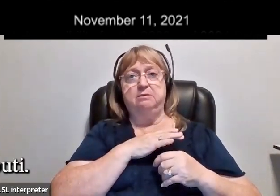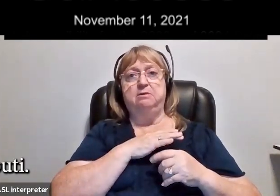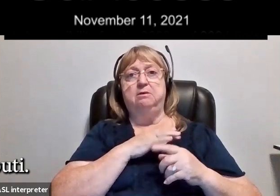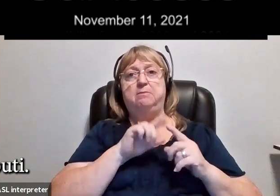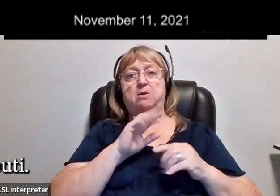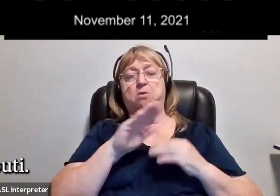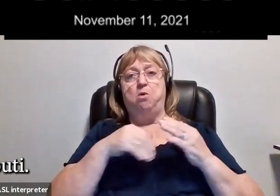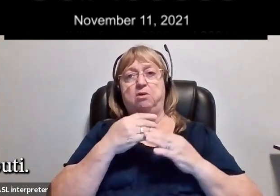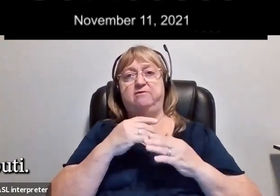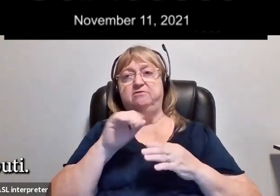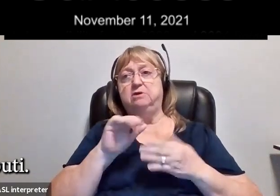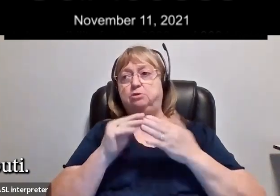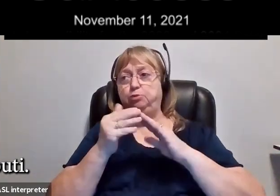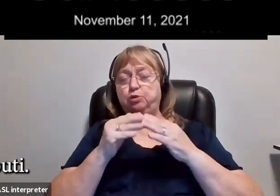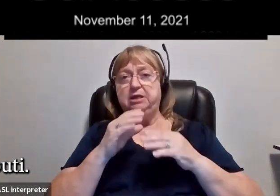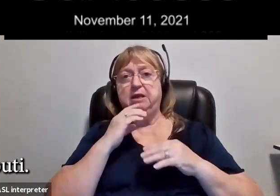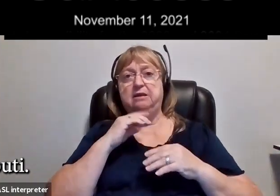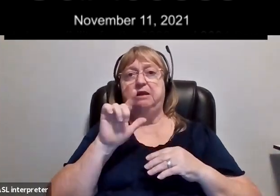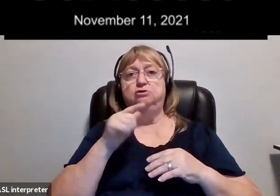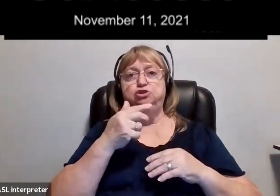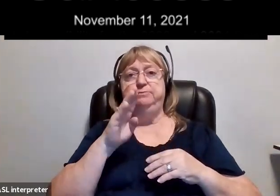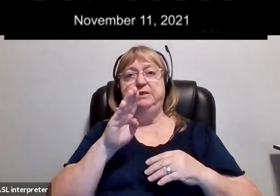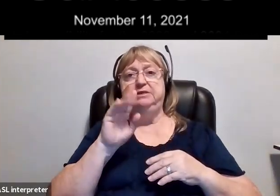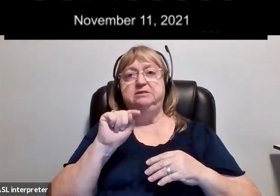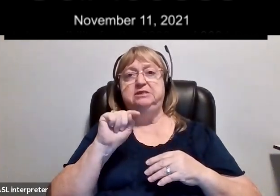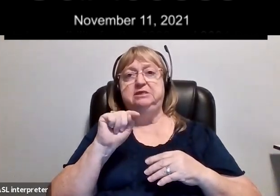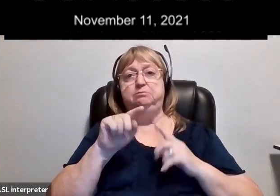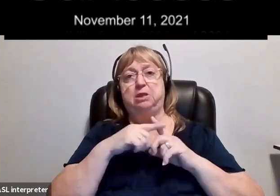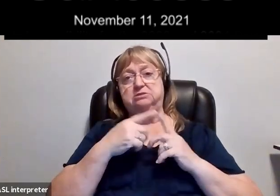all the community and all the